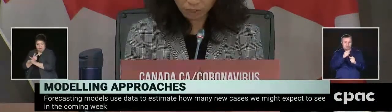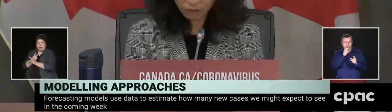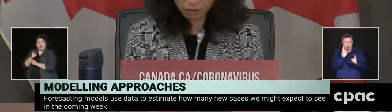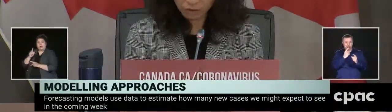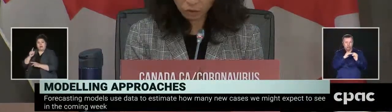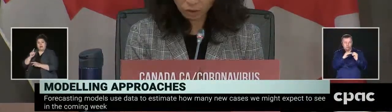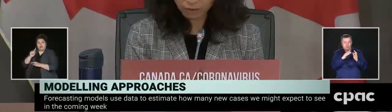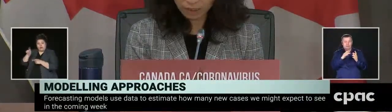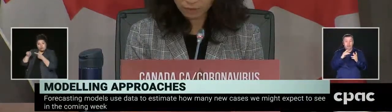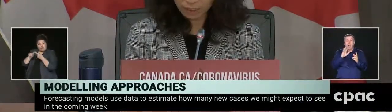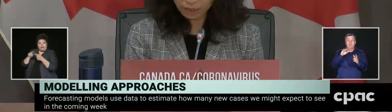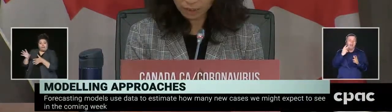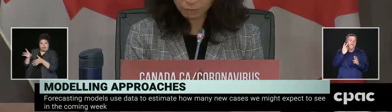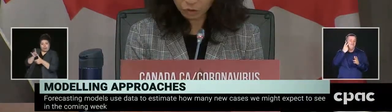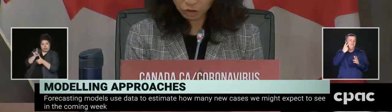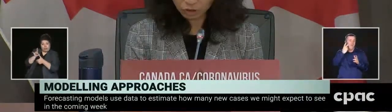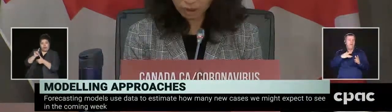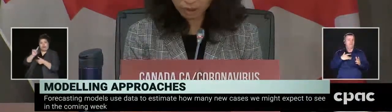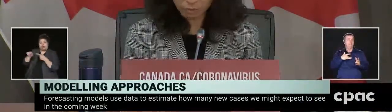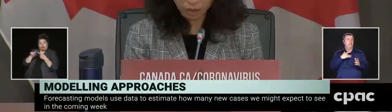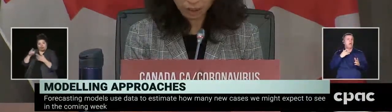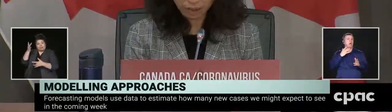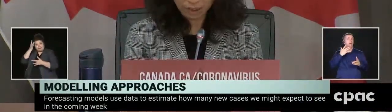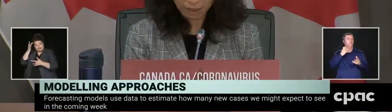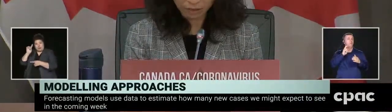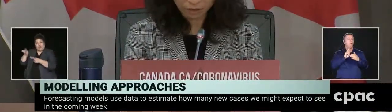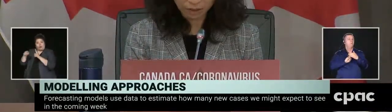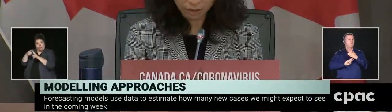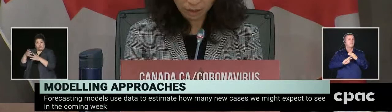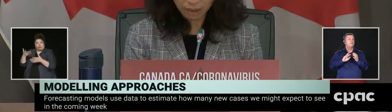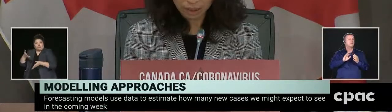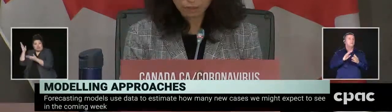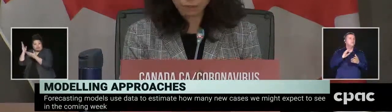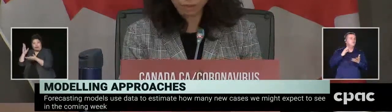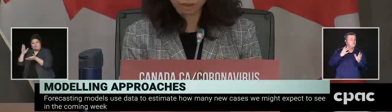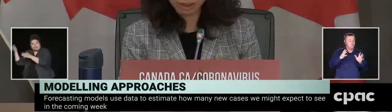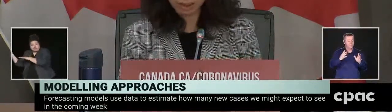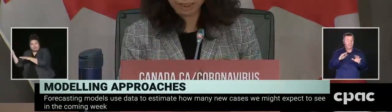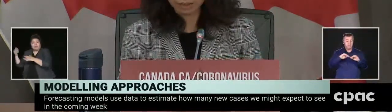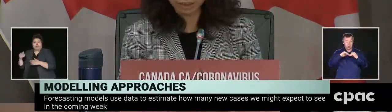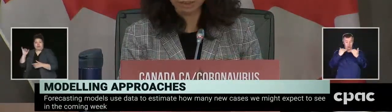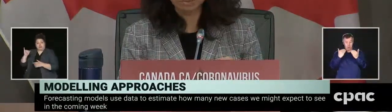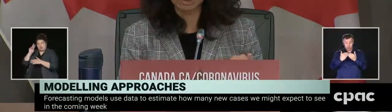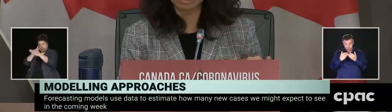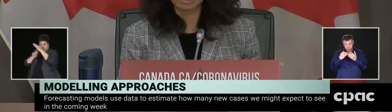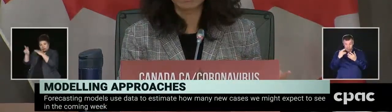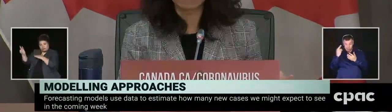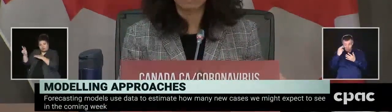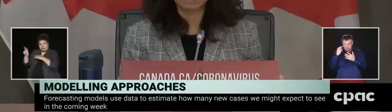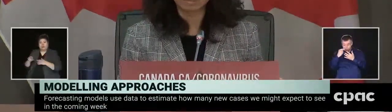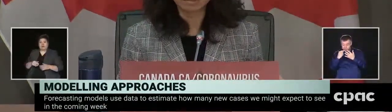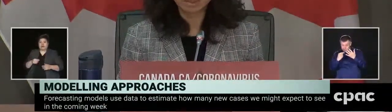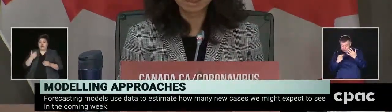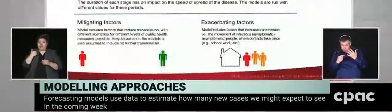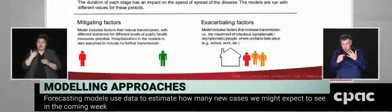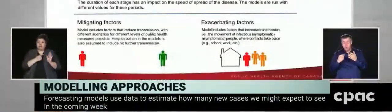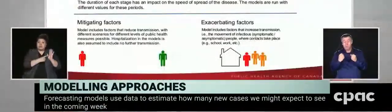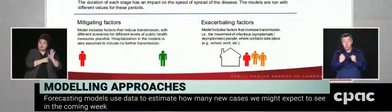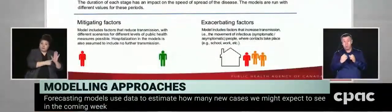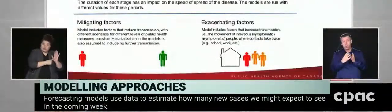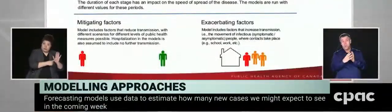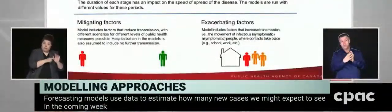the consideration of all of these factors produces the modeling scenarios, and the different modeling scenarios produce different